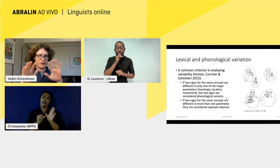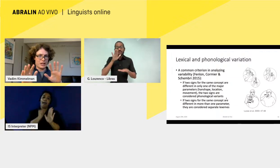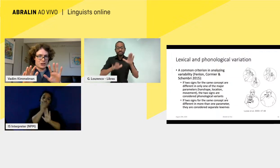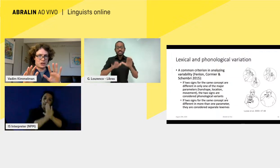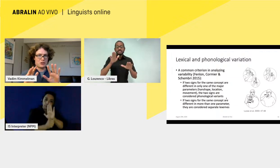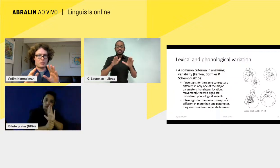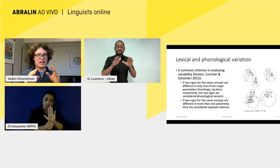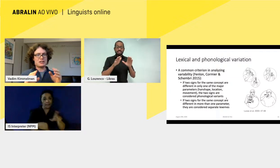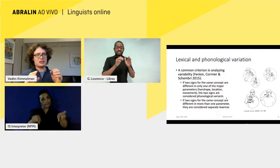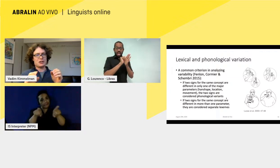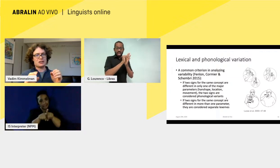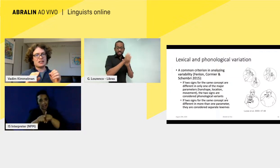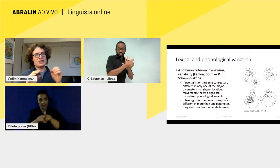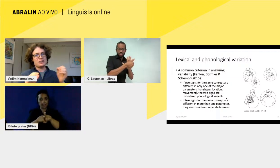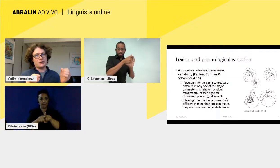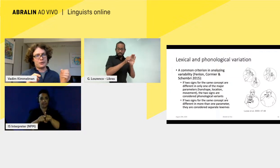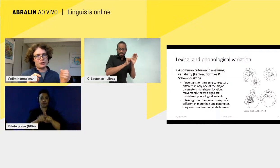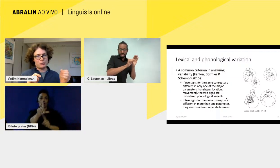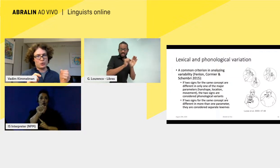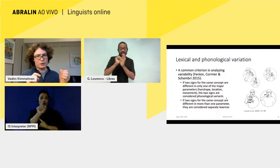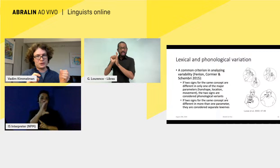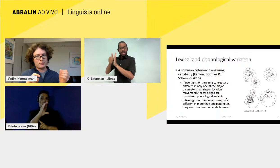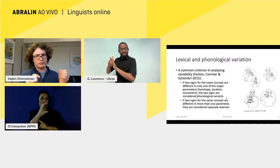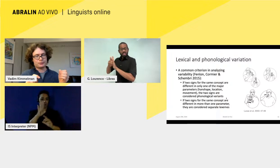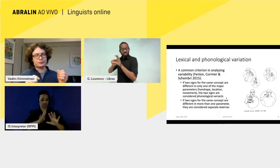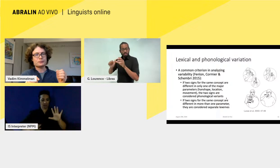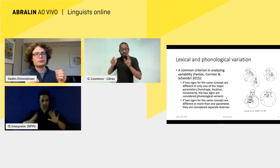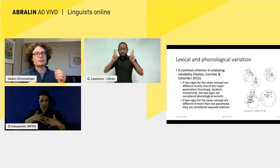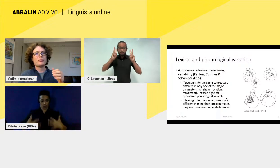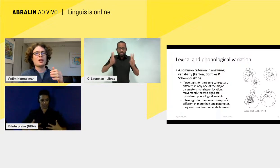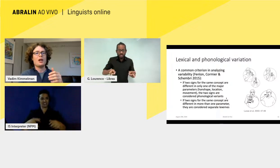same location, but slightly different movement.